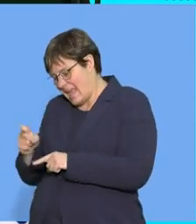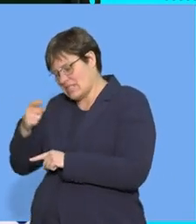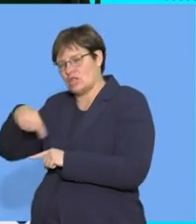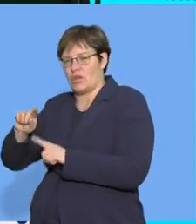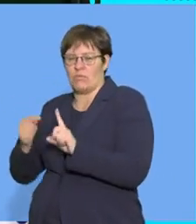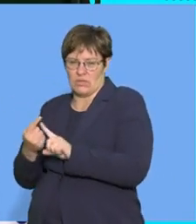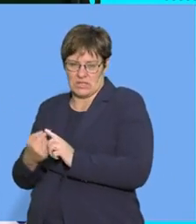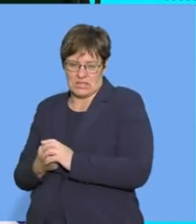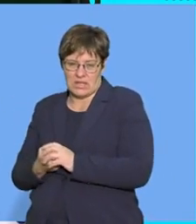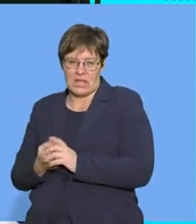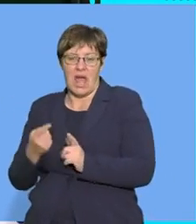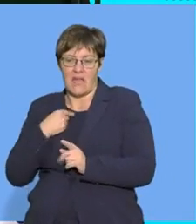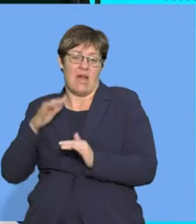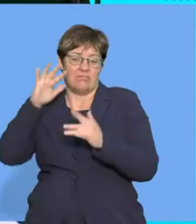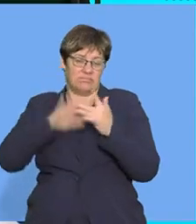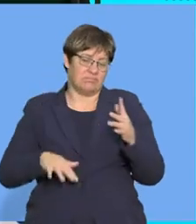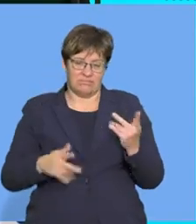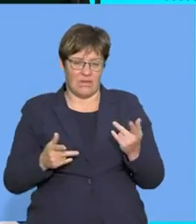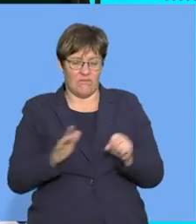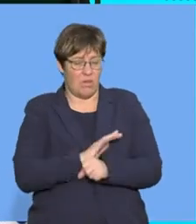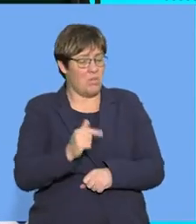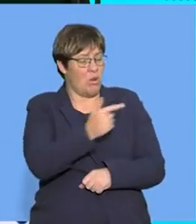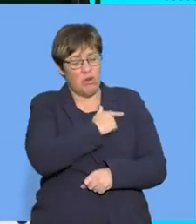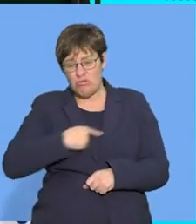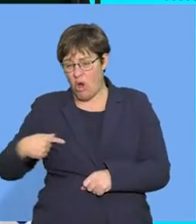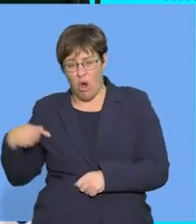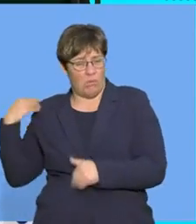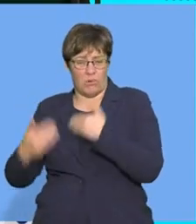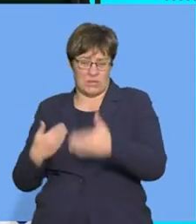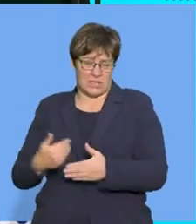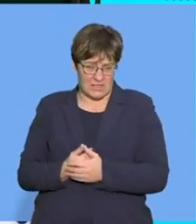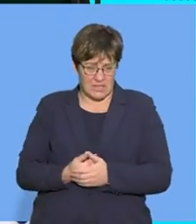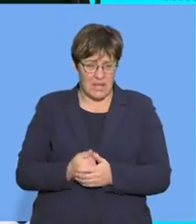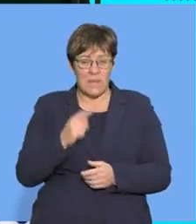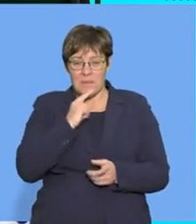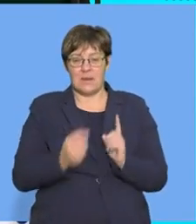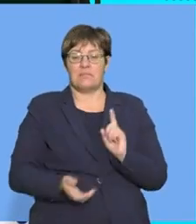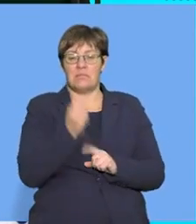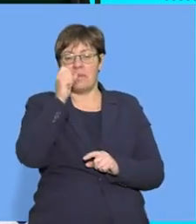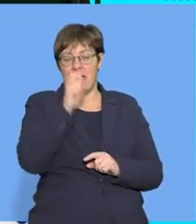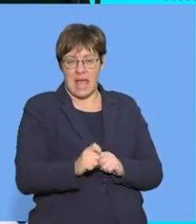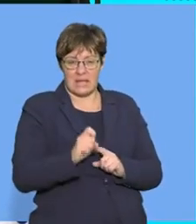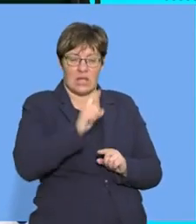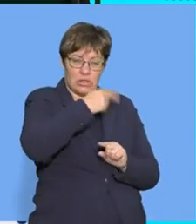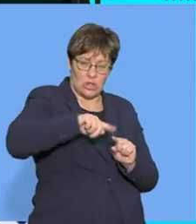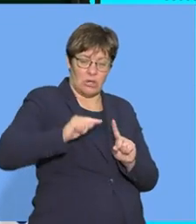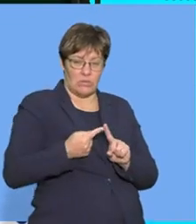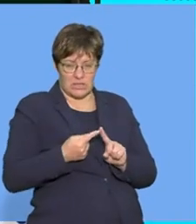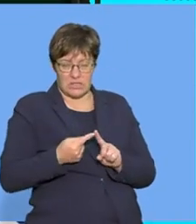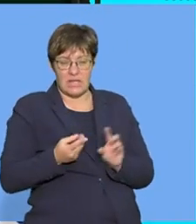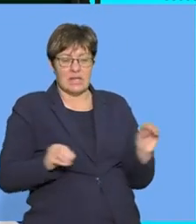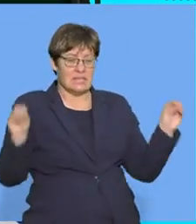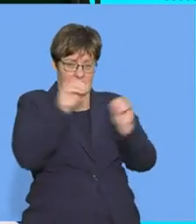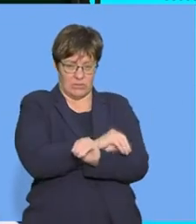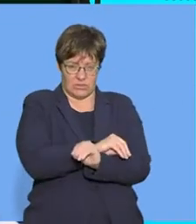the square, but that's a longer process. So you just find the x turning point, substitute it, get the y